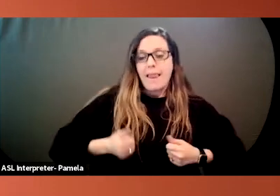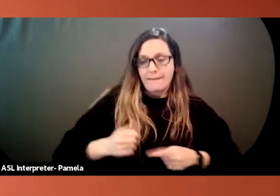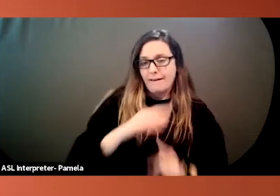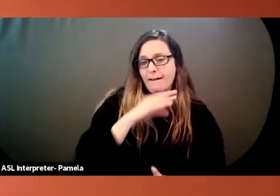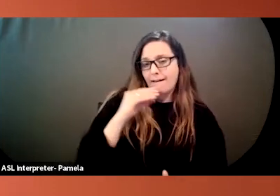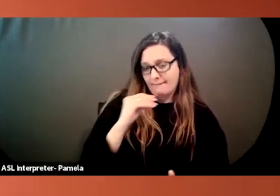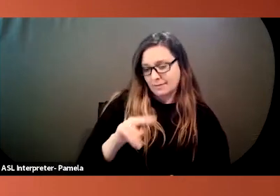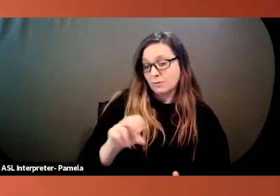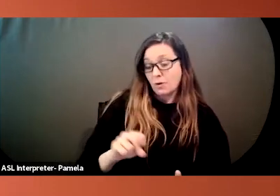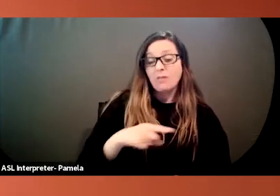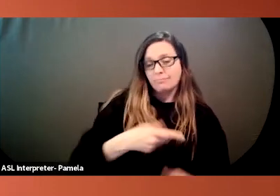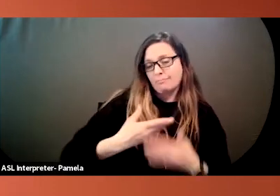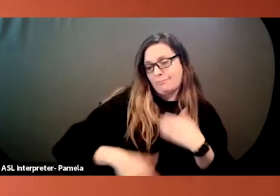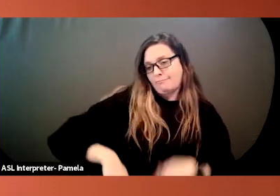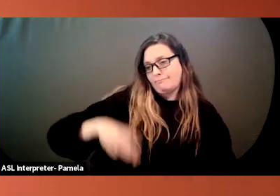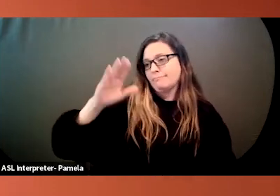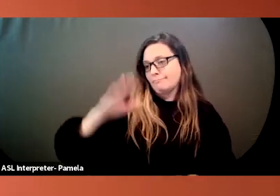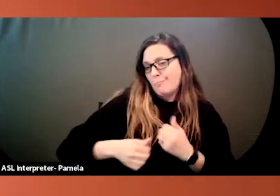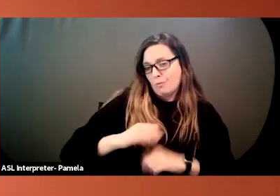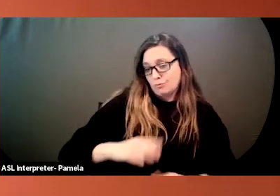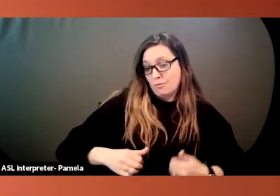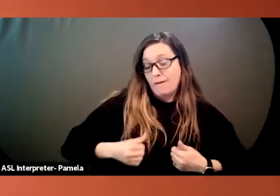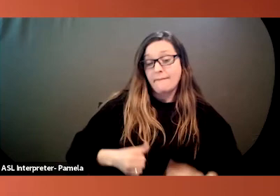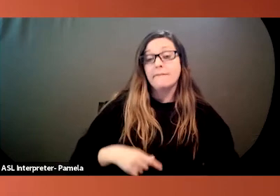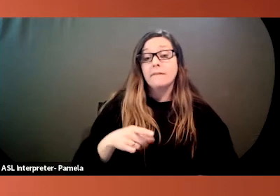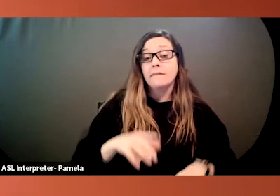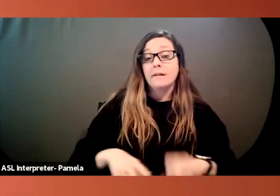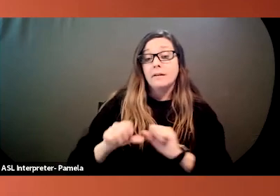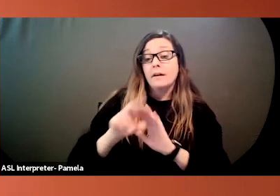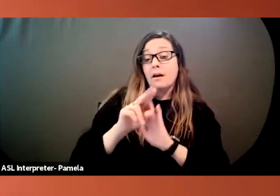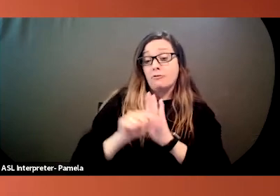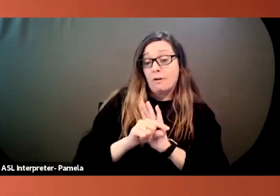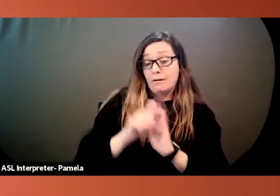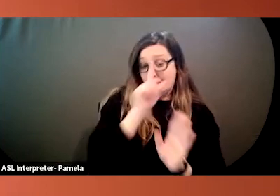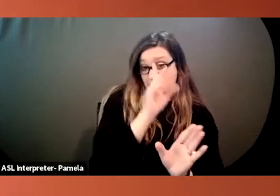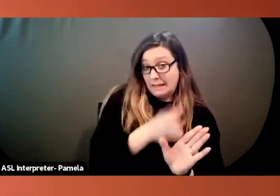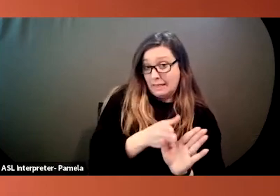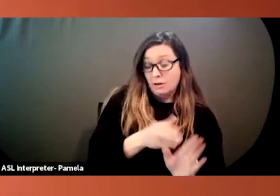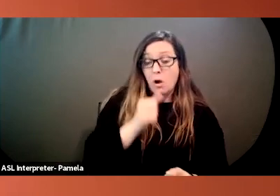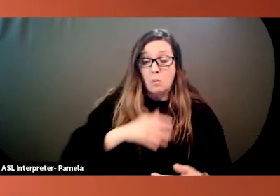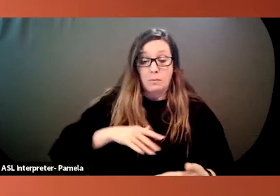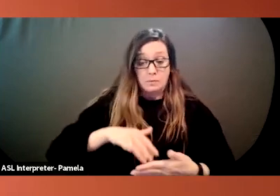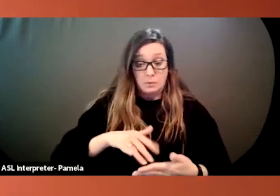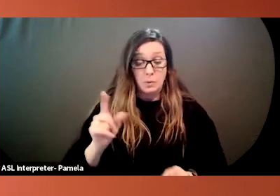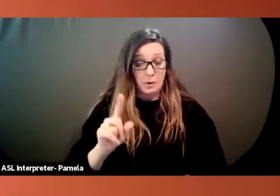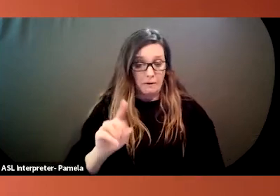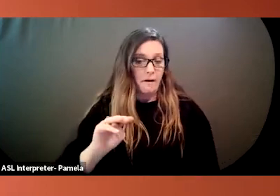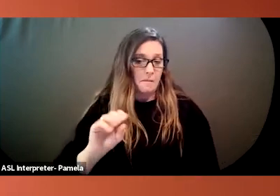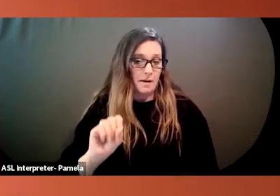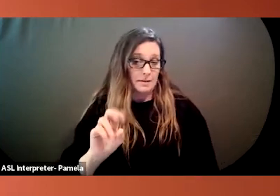for most of her life. She is doing her undergraduate degree in psychology and women's studies at Mount St. Vincent